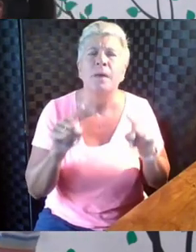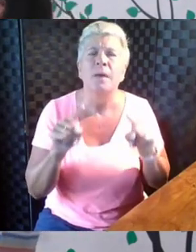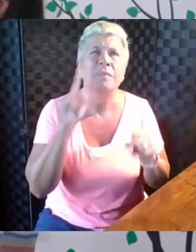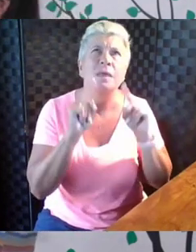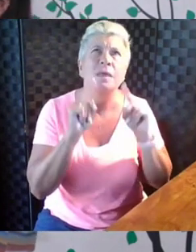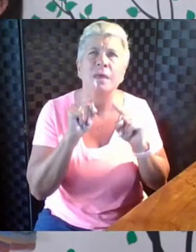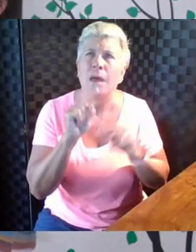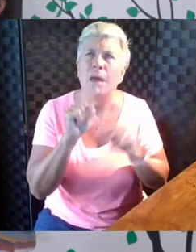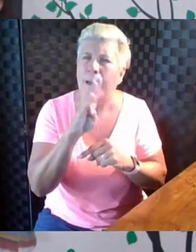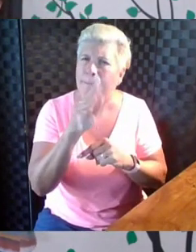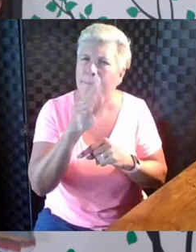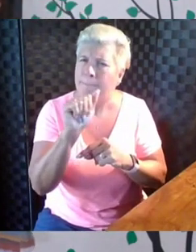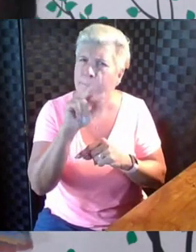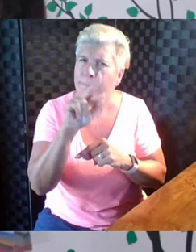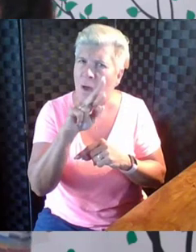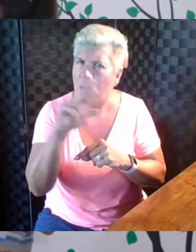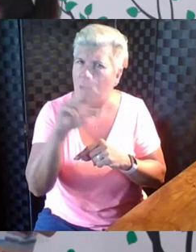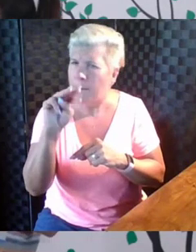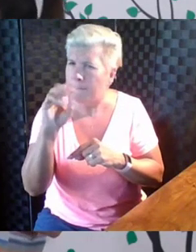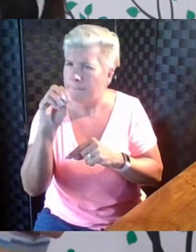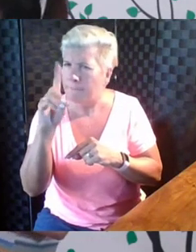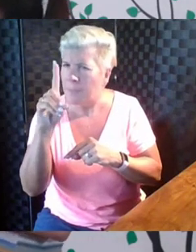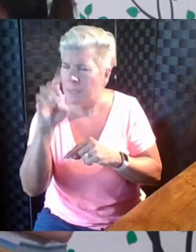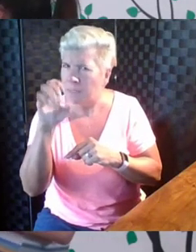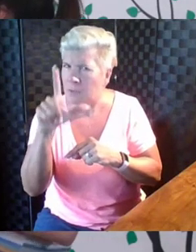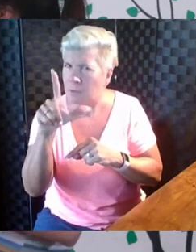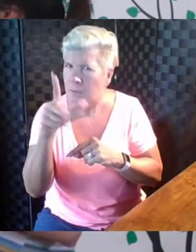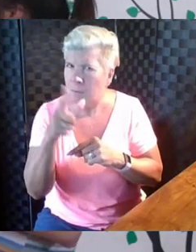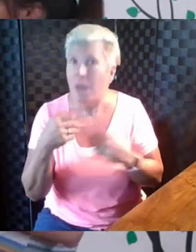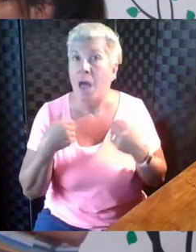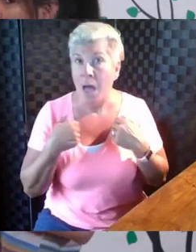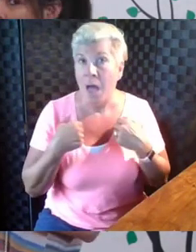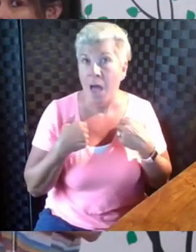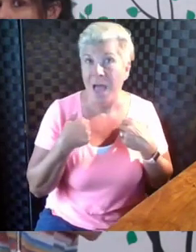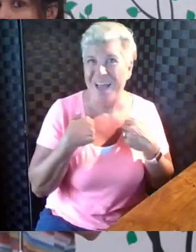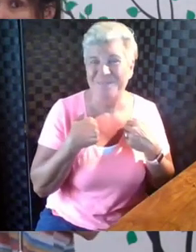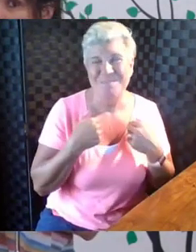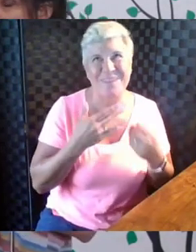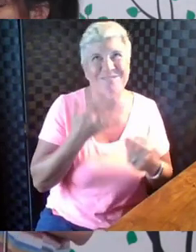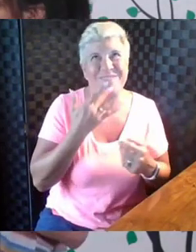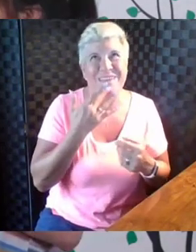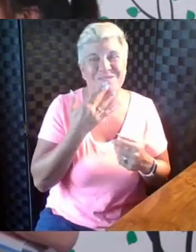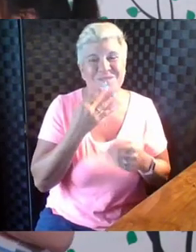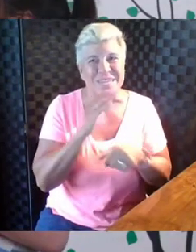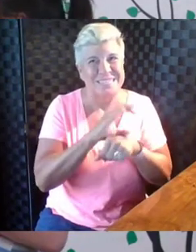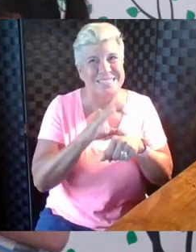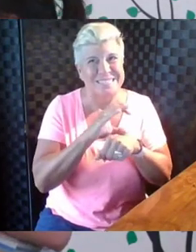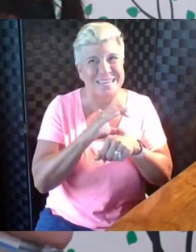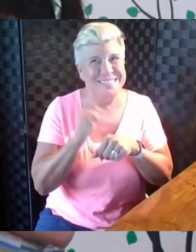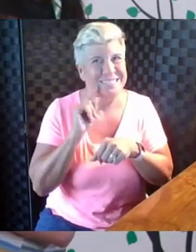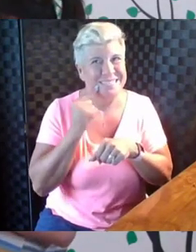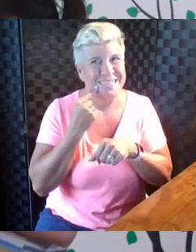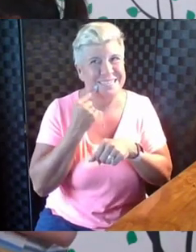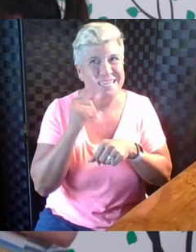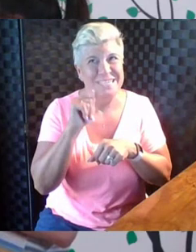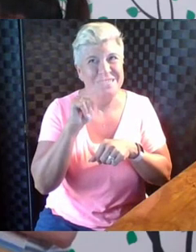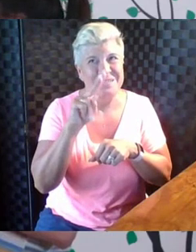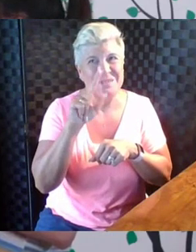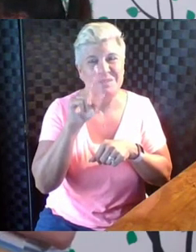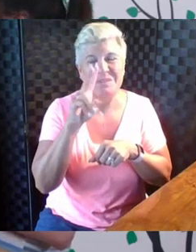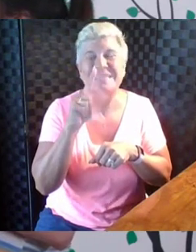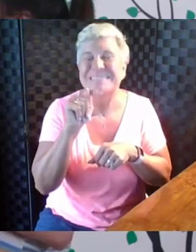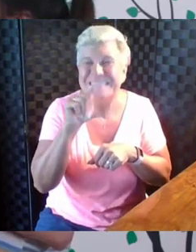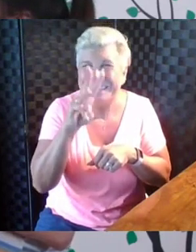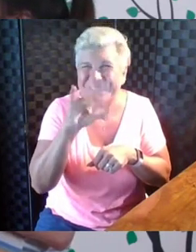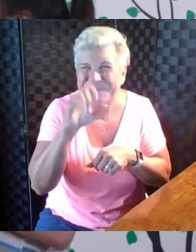think, what is a bar model? And I have one of my favorite chocolate bars up here to kind